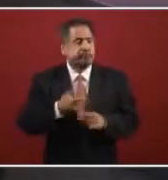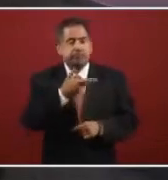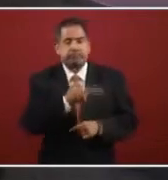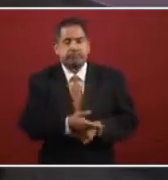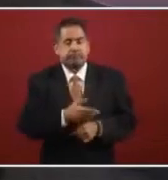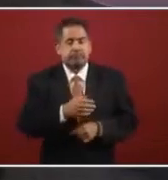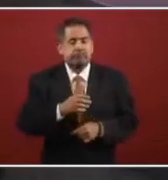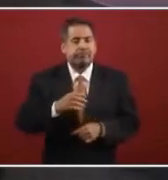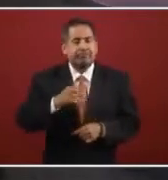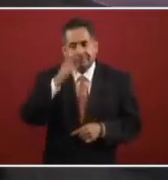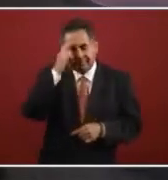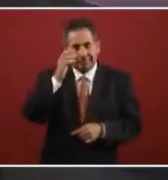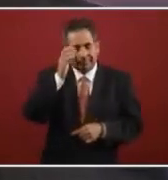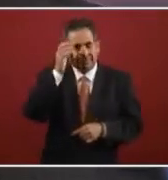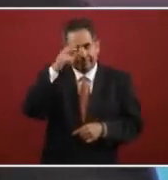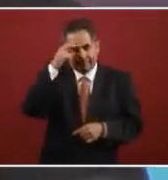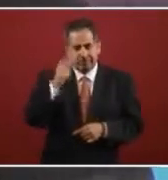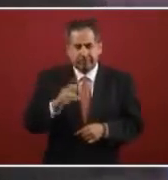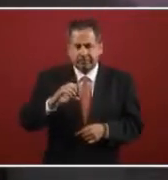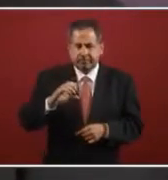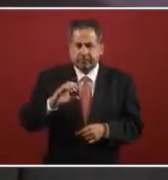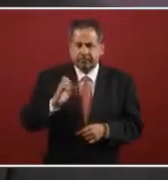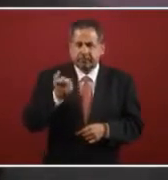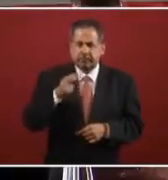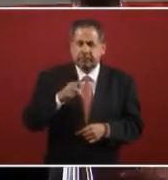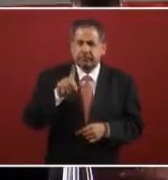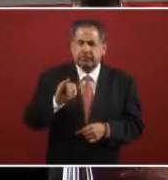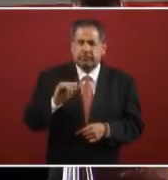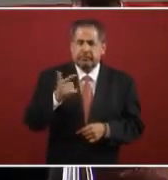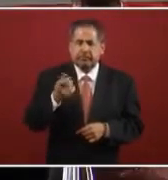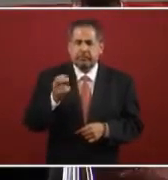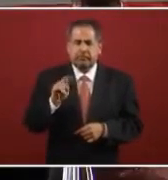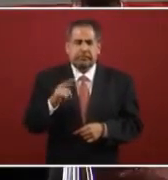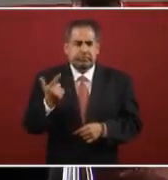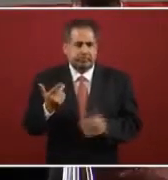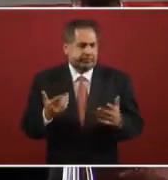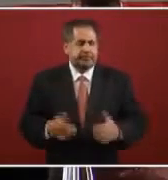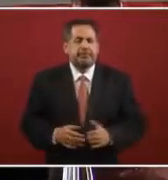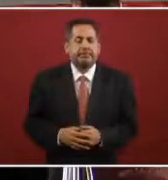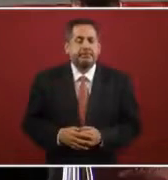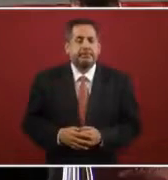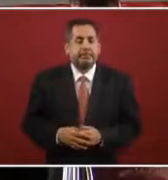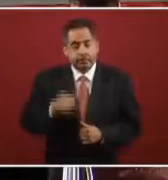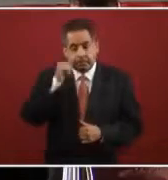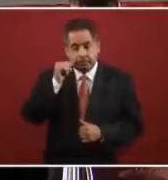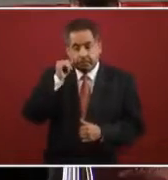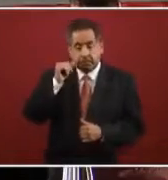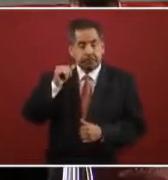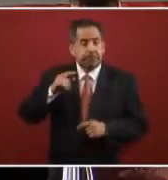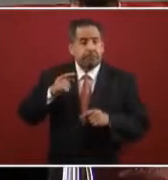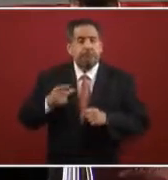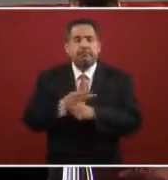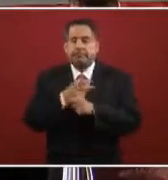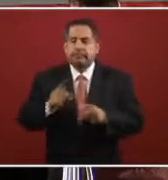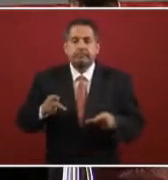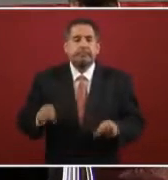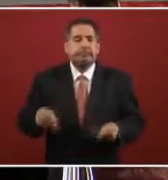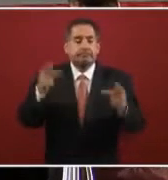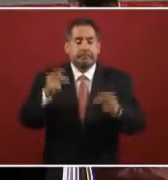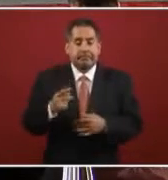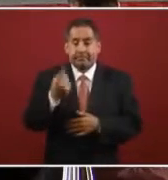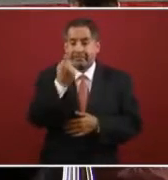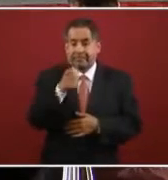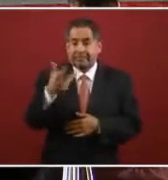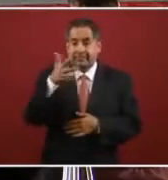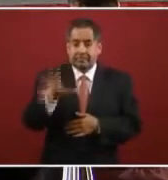the chino-mexicano money to Chino. the people. Empezamos So con we're going to el start with the resultado de la numbers subasta. there El día for de the ayer auctions. vendimos 110